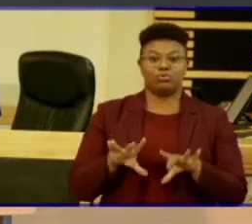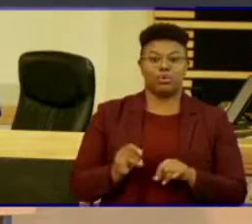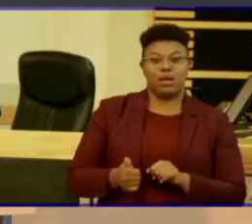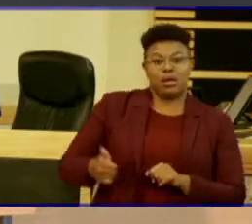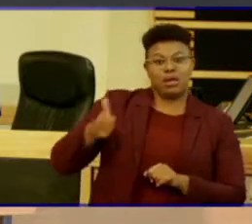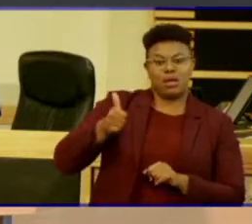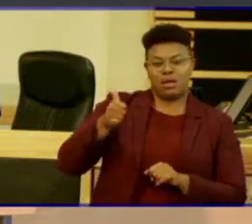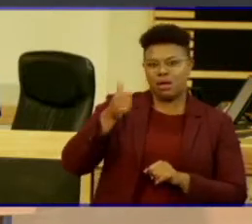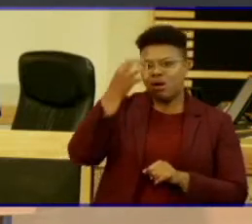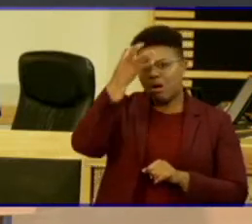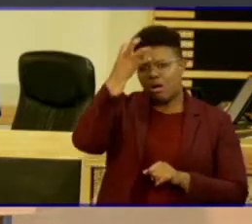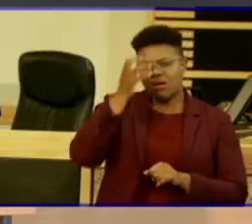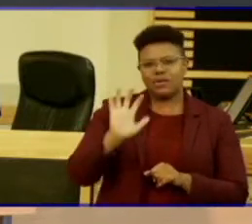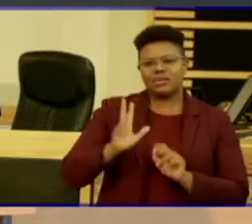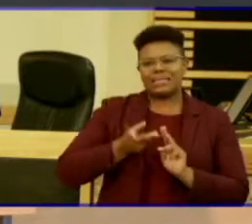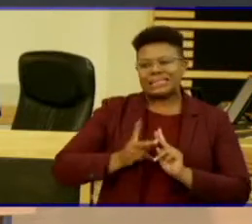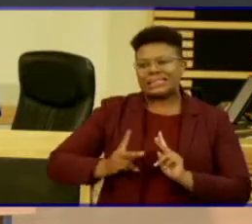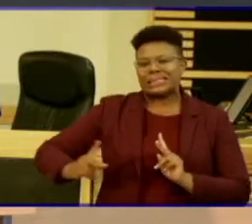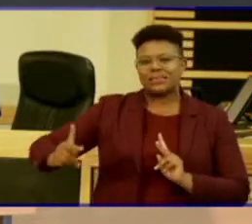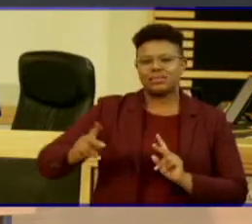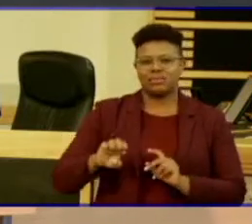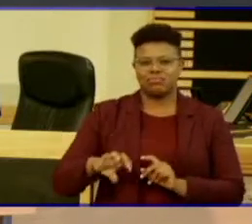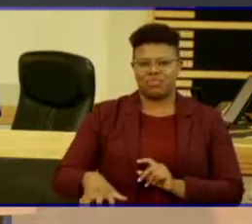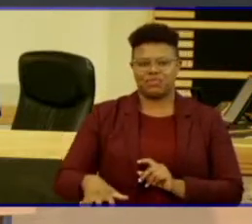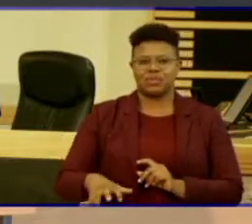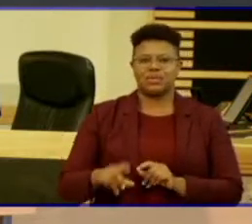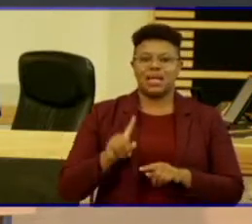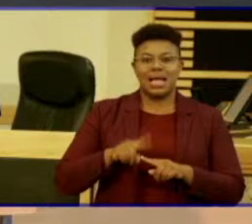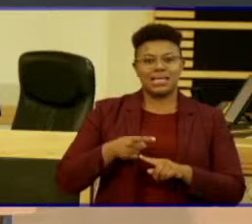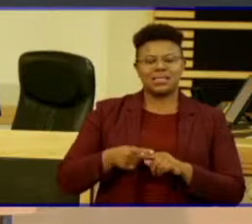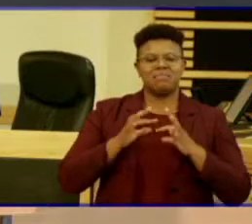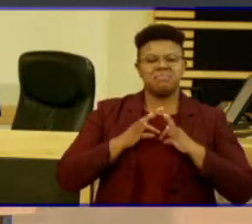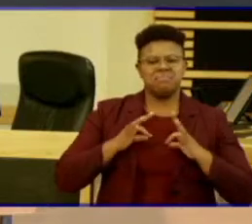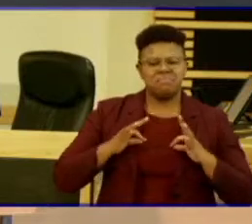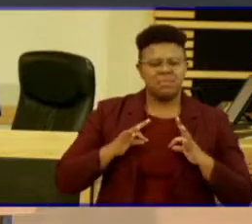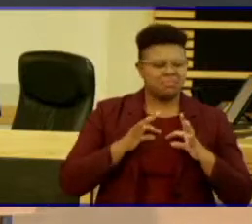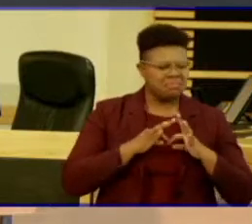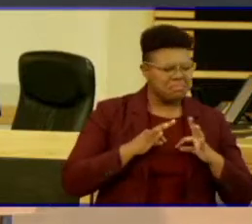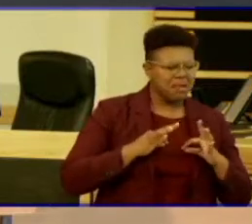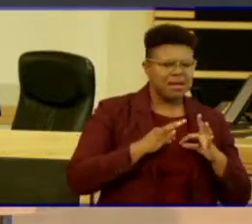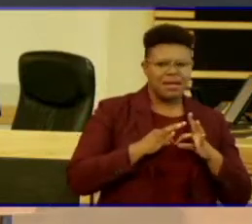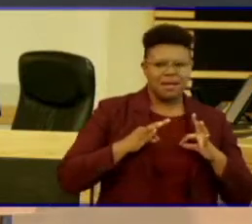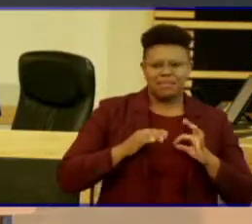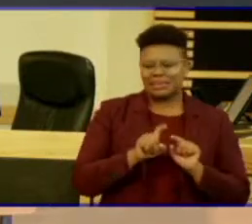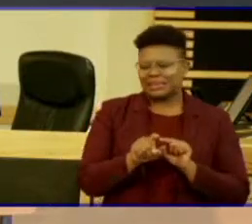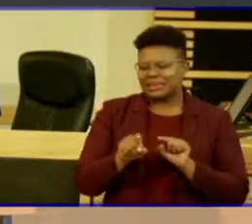zonke zephondo lethu, executive mayors and mayors,